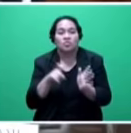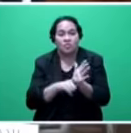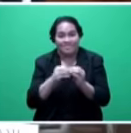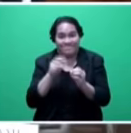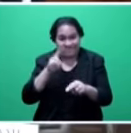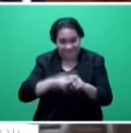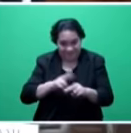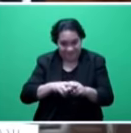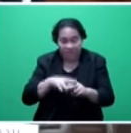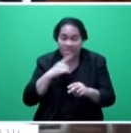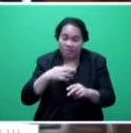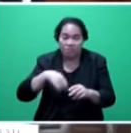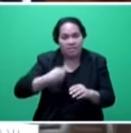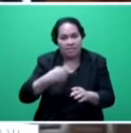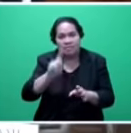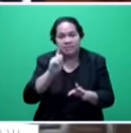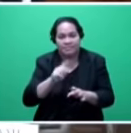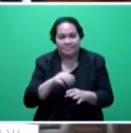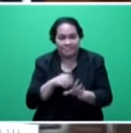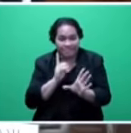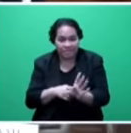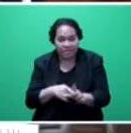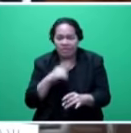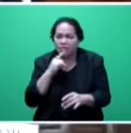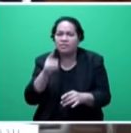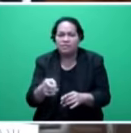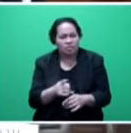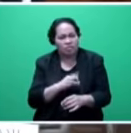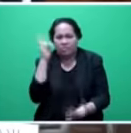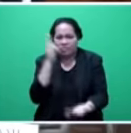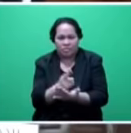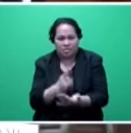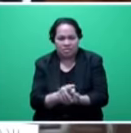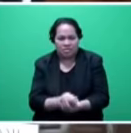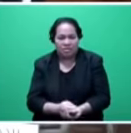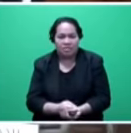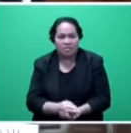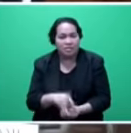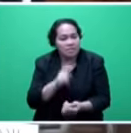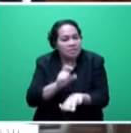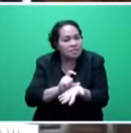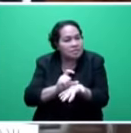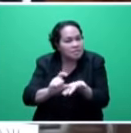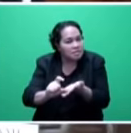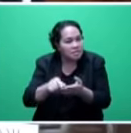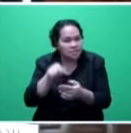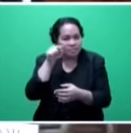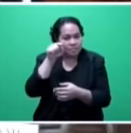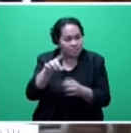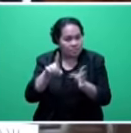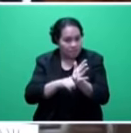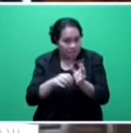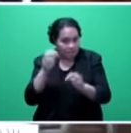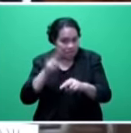for the next financial year, and that is overstated and unrealistic. It is very clear that the independence of the Reserve Bank